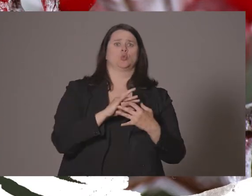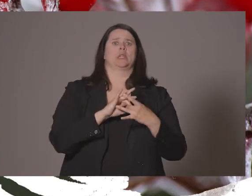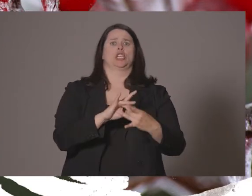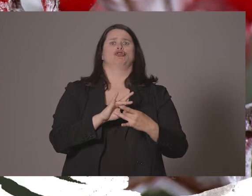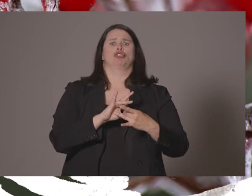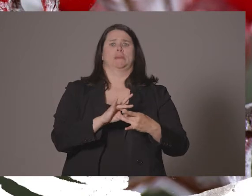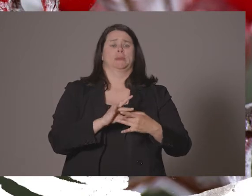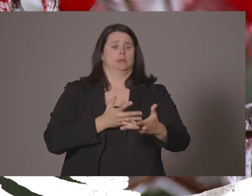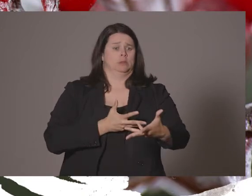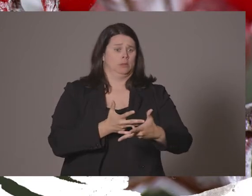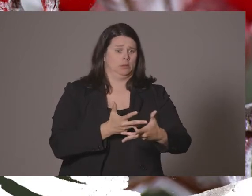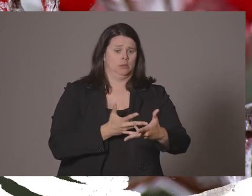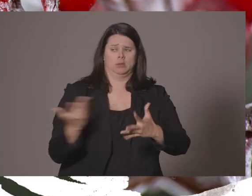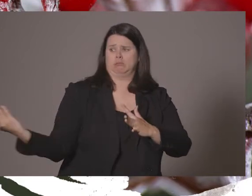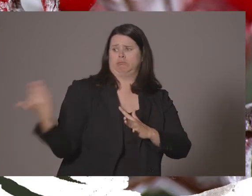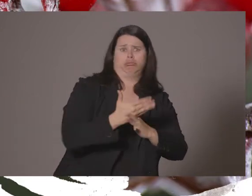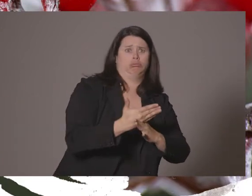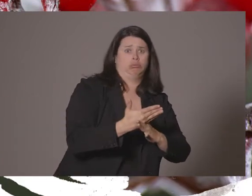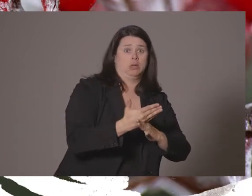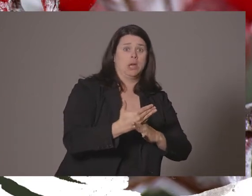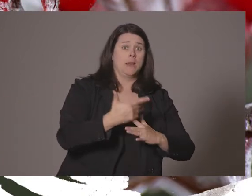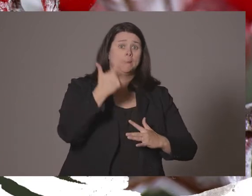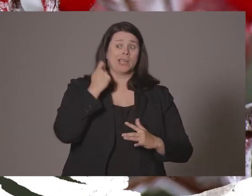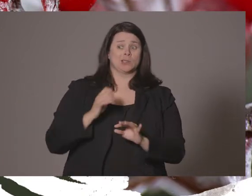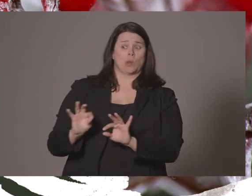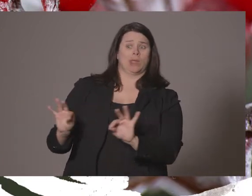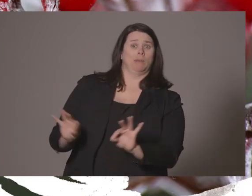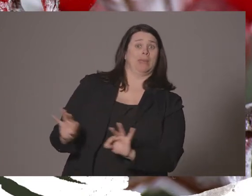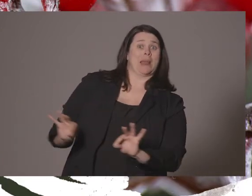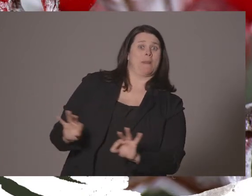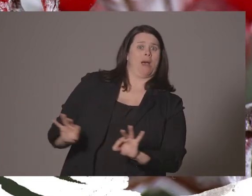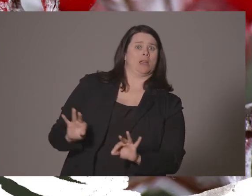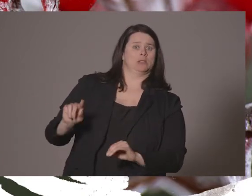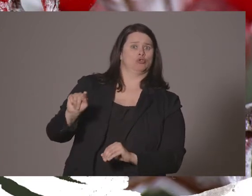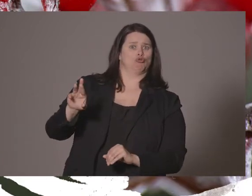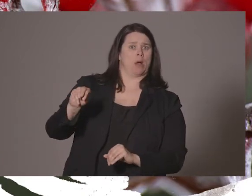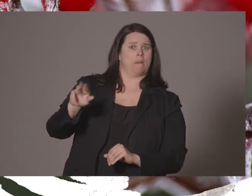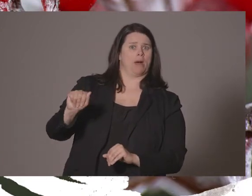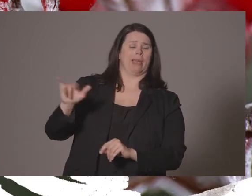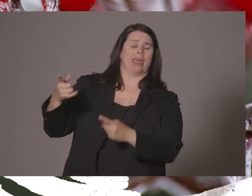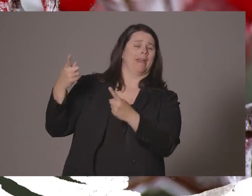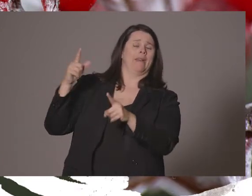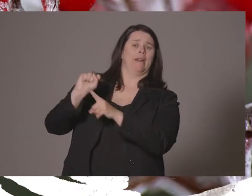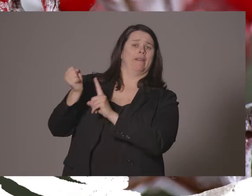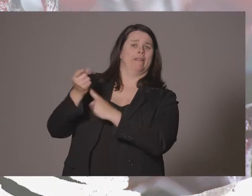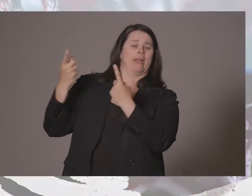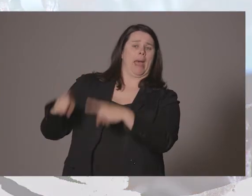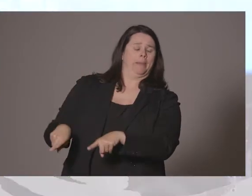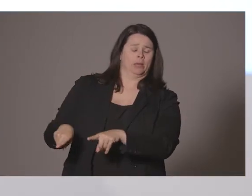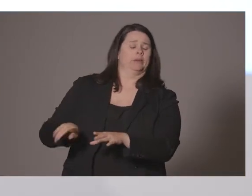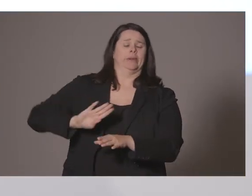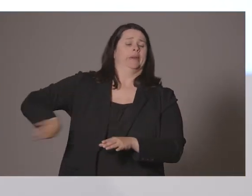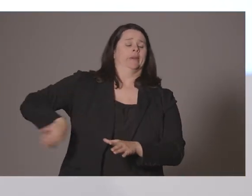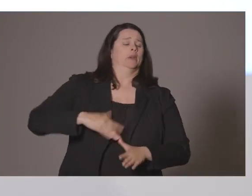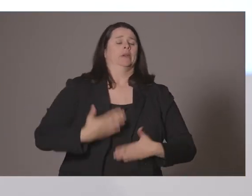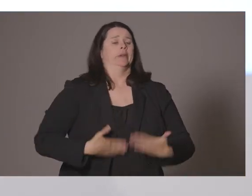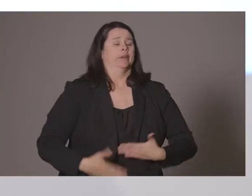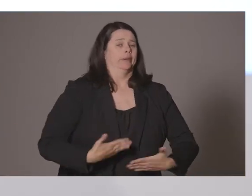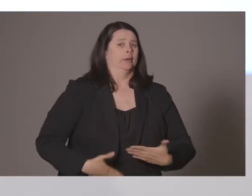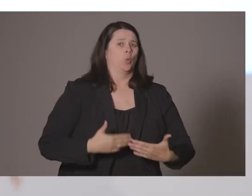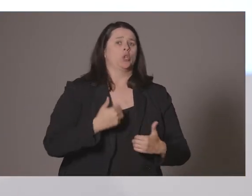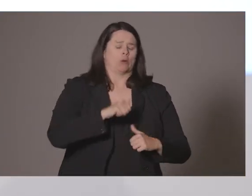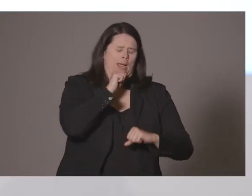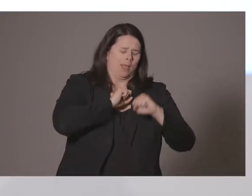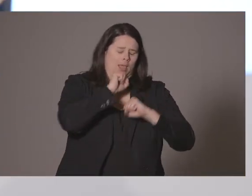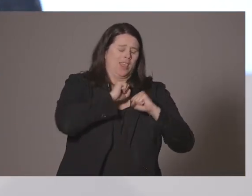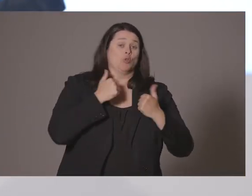Whether that is because we are minimizing it because we don't want to witness it, or whether that is because of